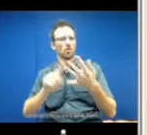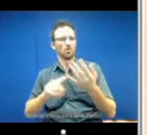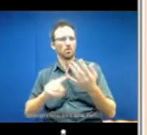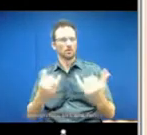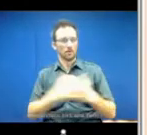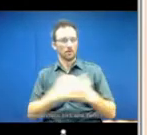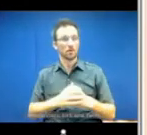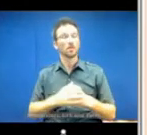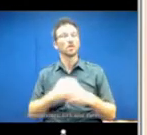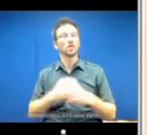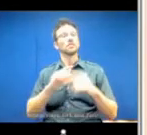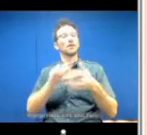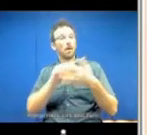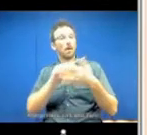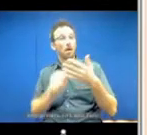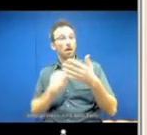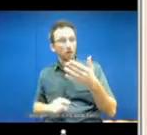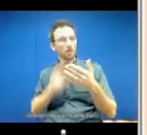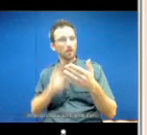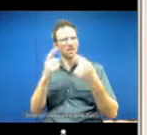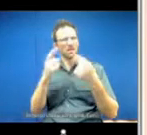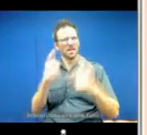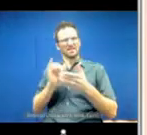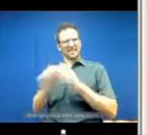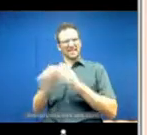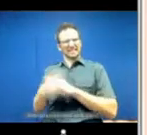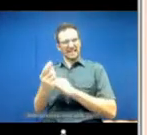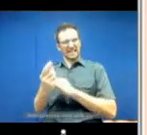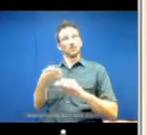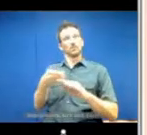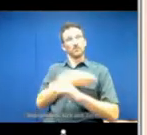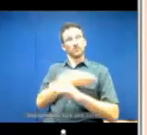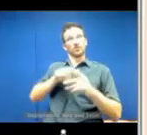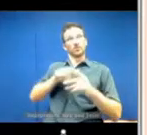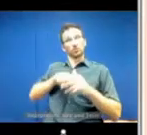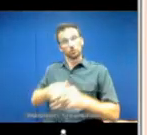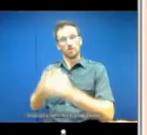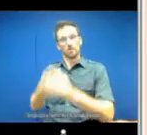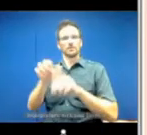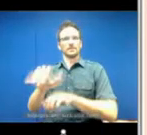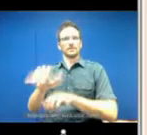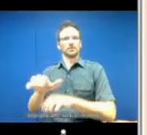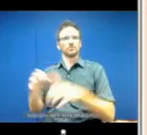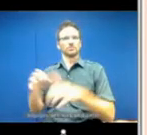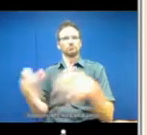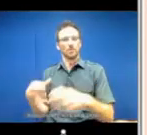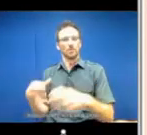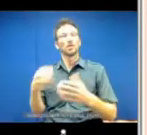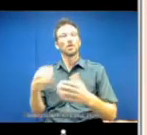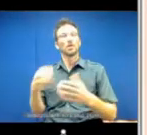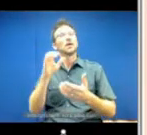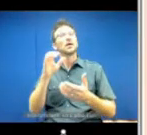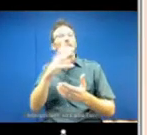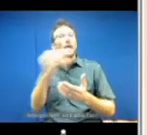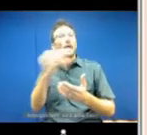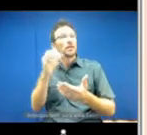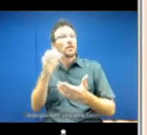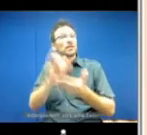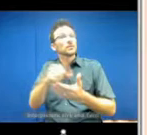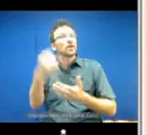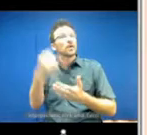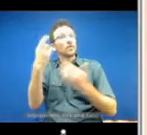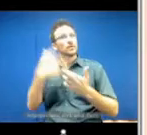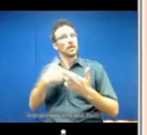the deposition prior to starting the case, which is another reason why I may not want to be available to interpret for the attorney, given that I have my